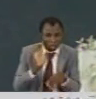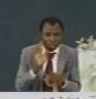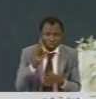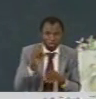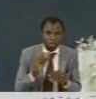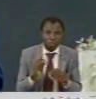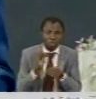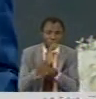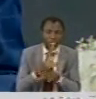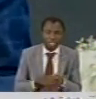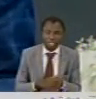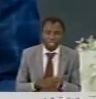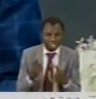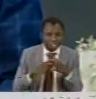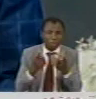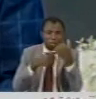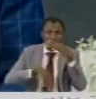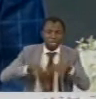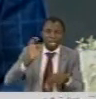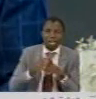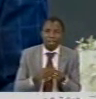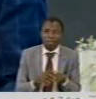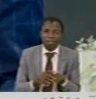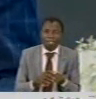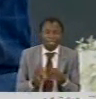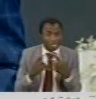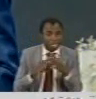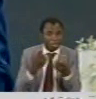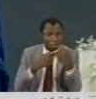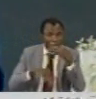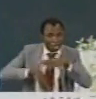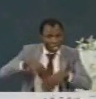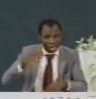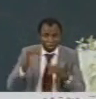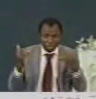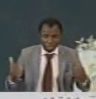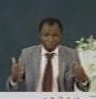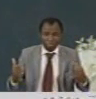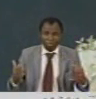out. Start coming out.